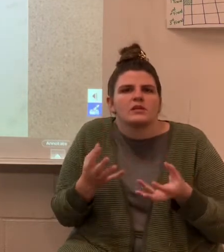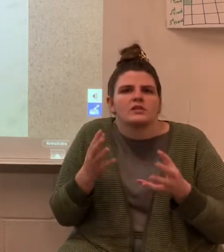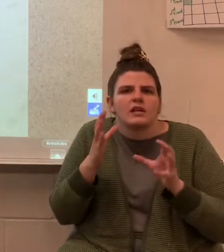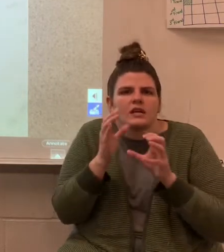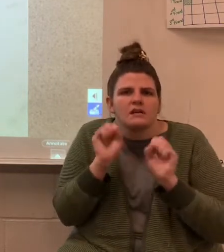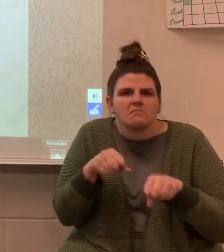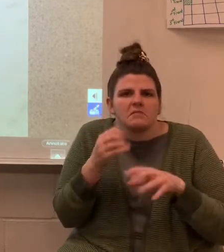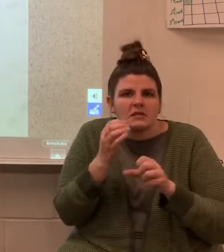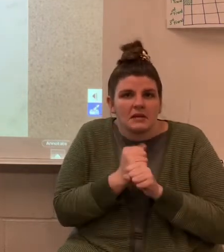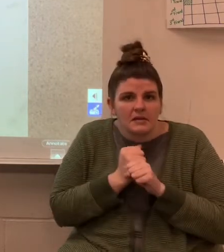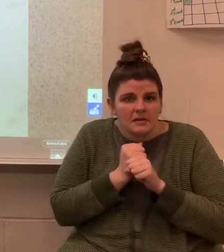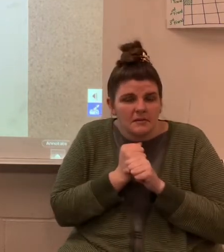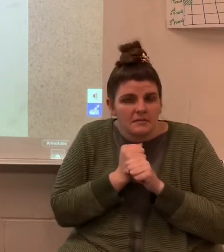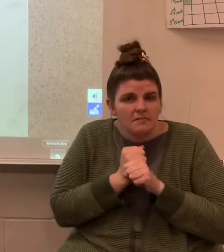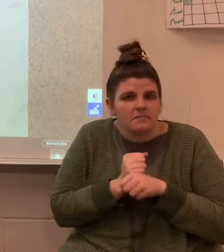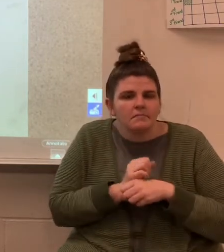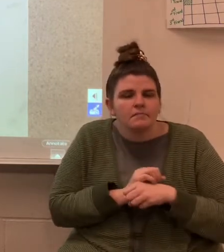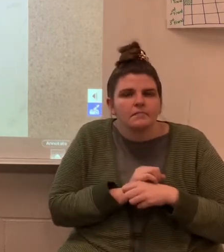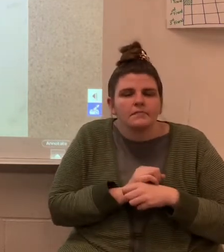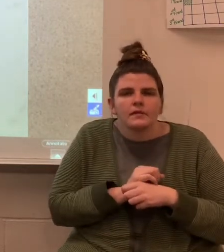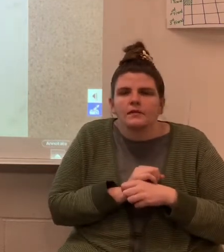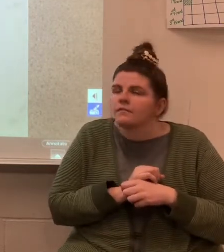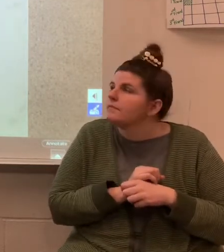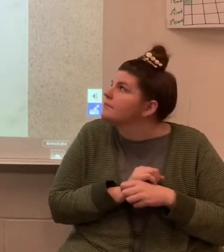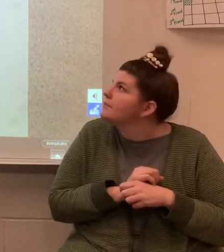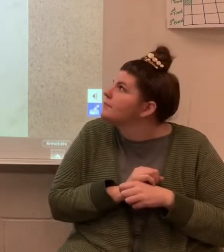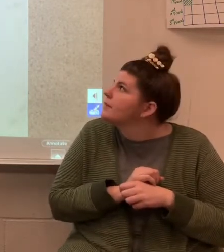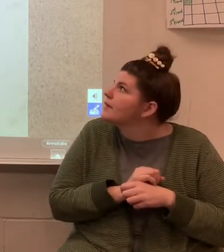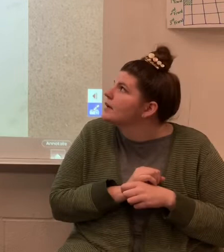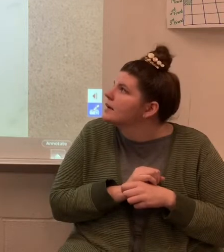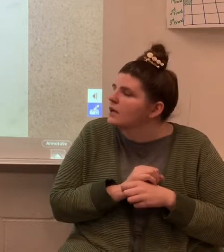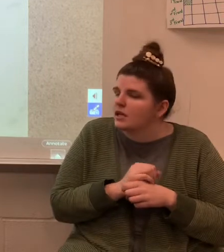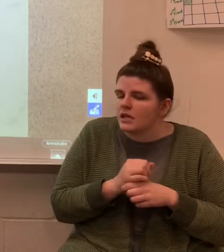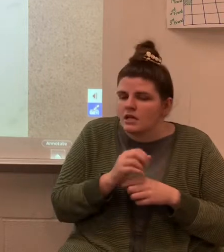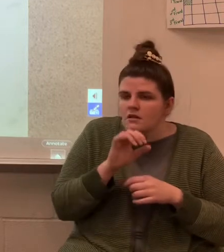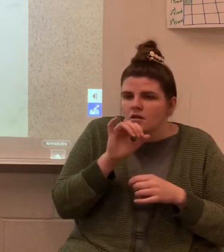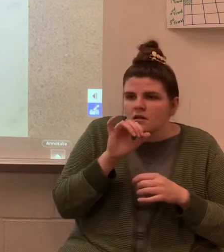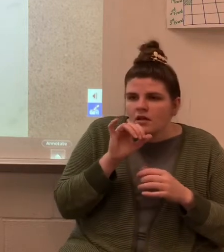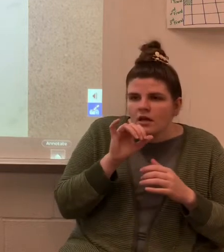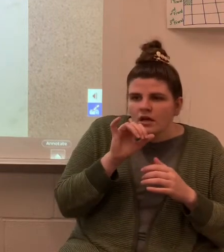I turn this into a fraction. I keep, I multiply, I flip.